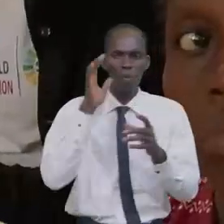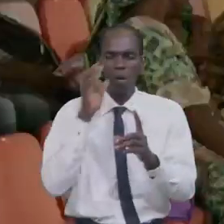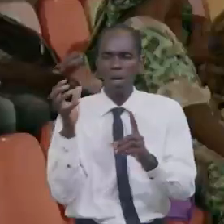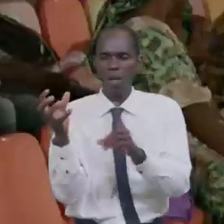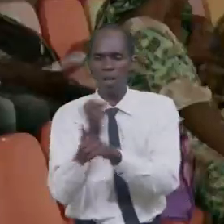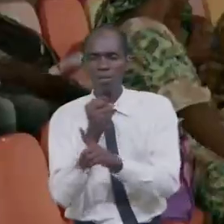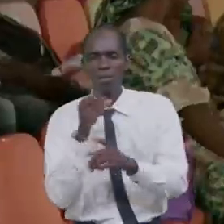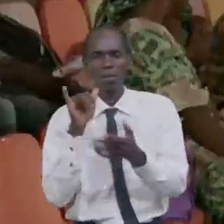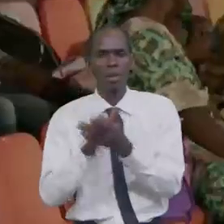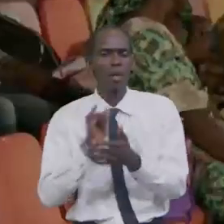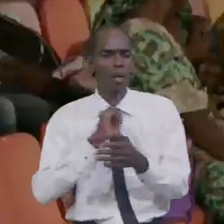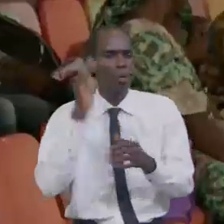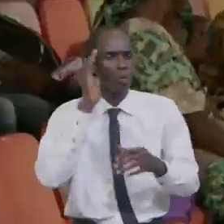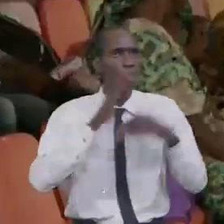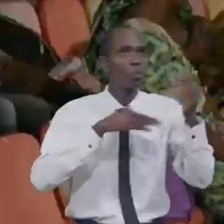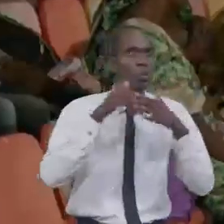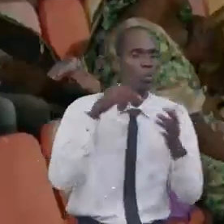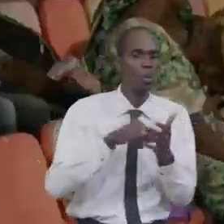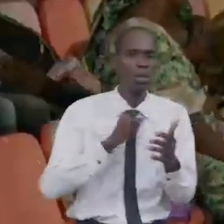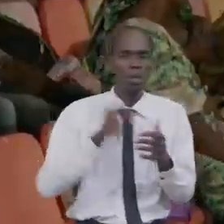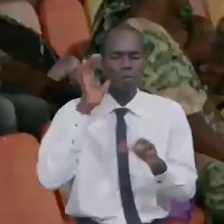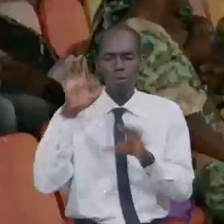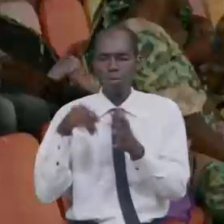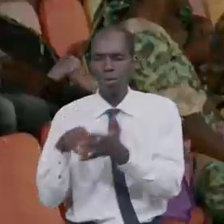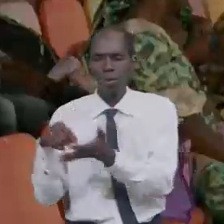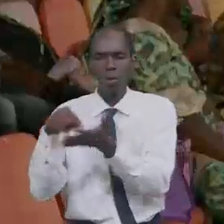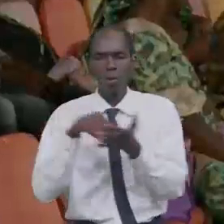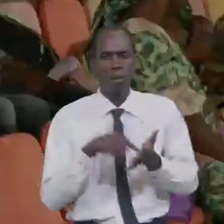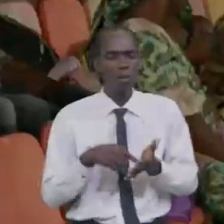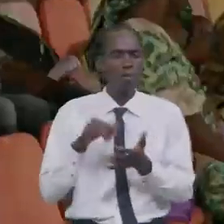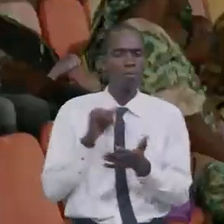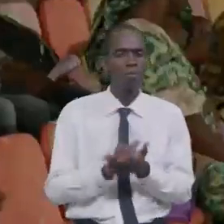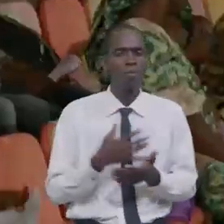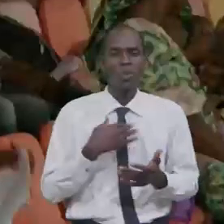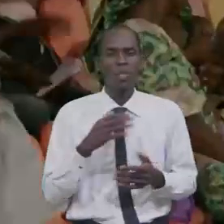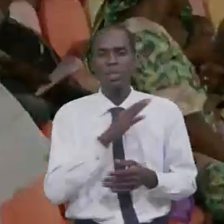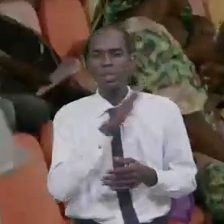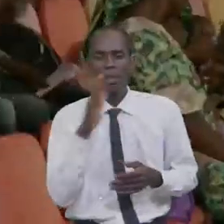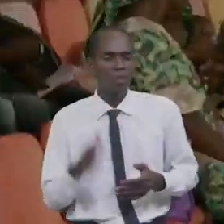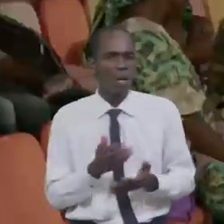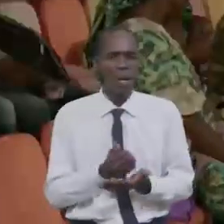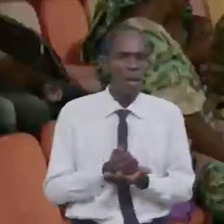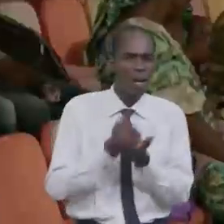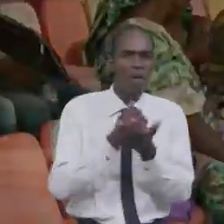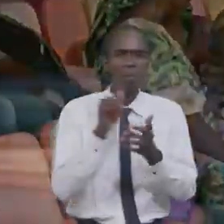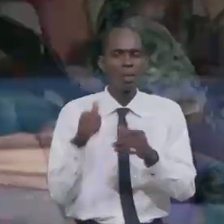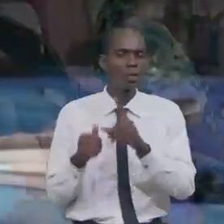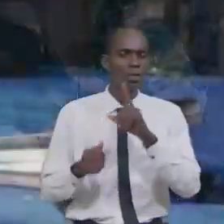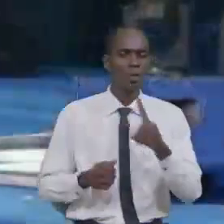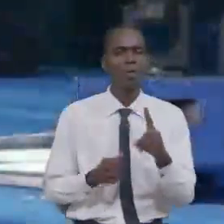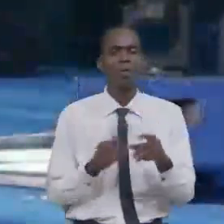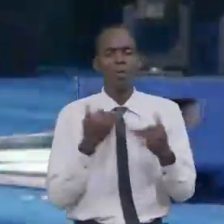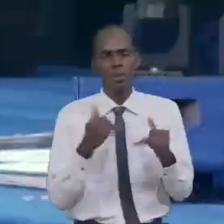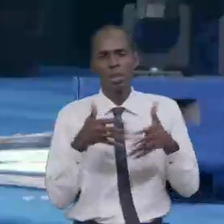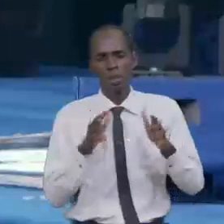build this, I will do this, I'll do that, but you don't ever help anyone. How do you trace their lives? Number